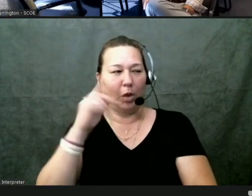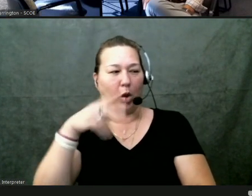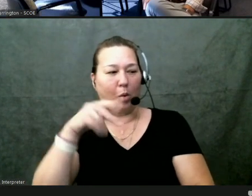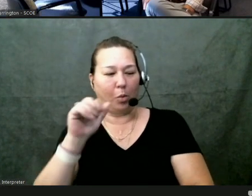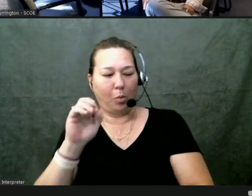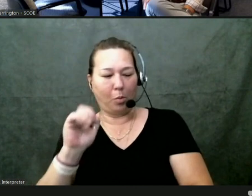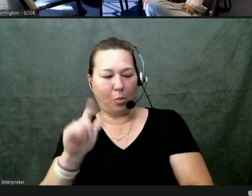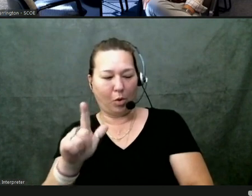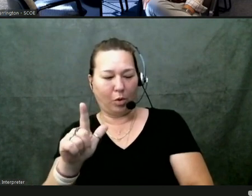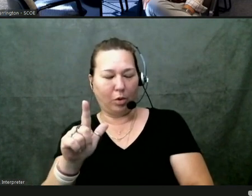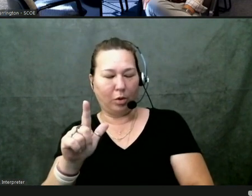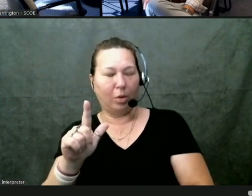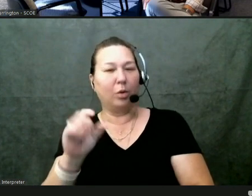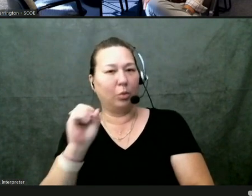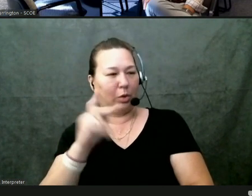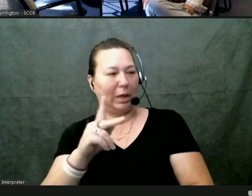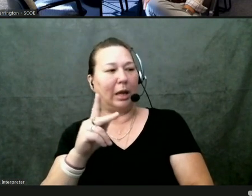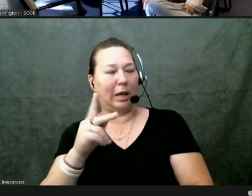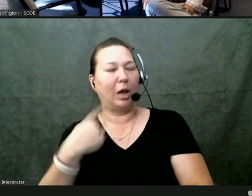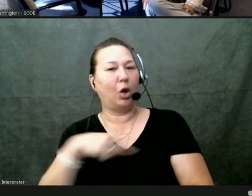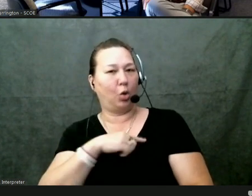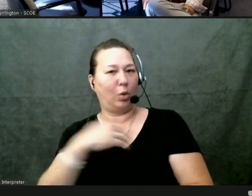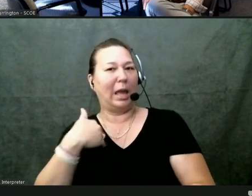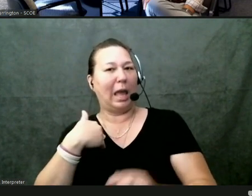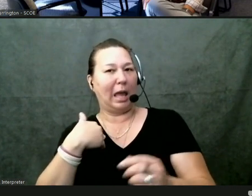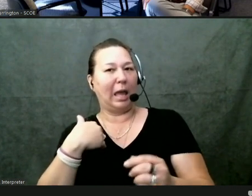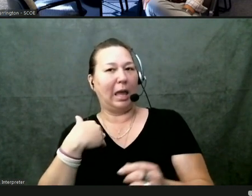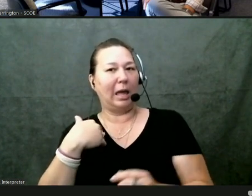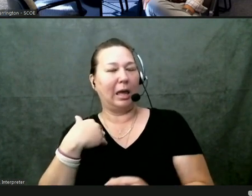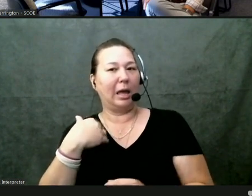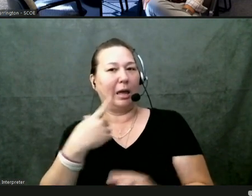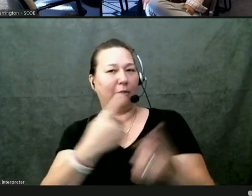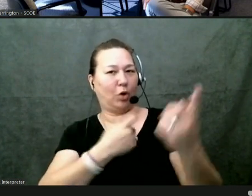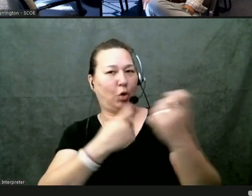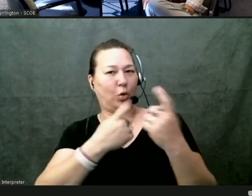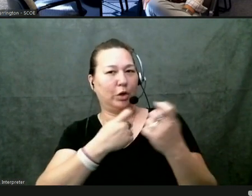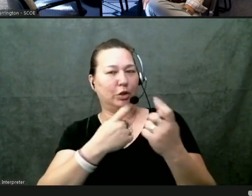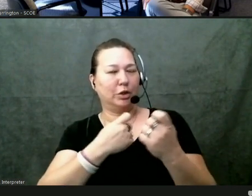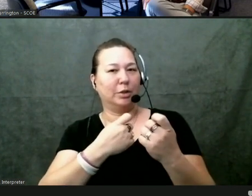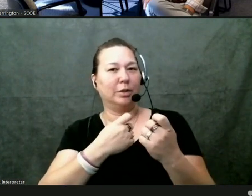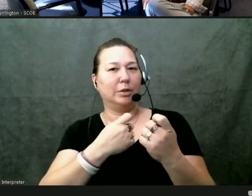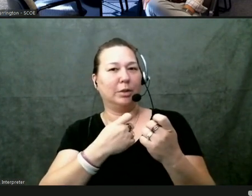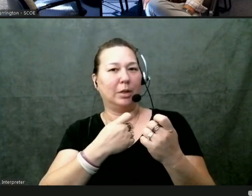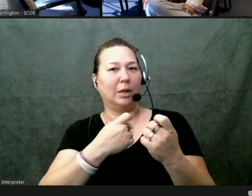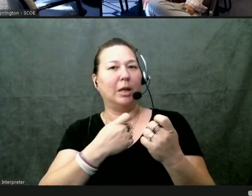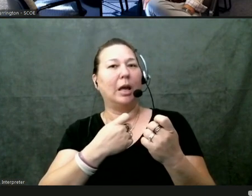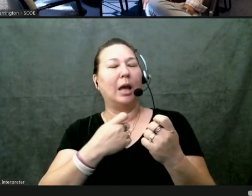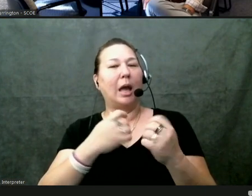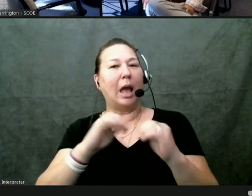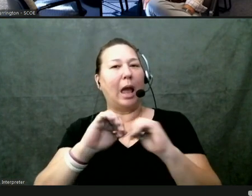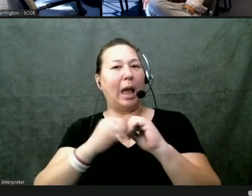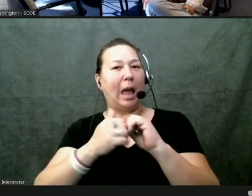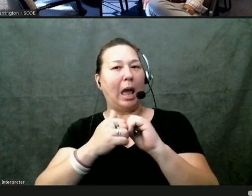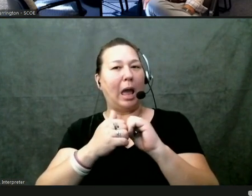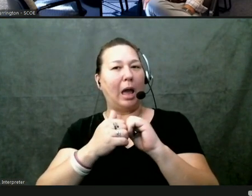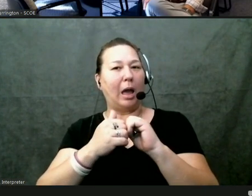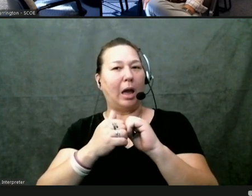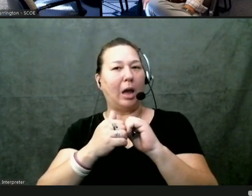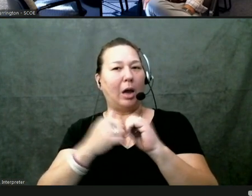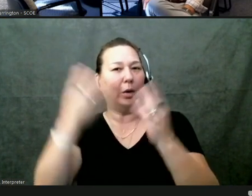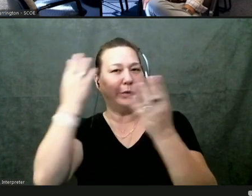We have some questions also just about the politicization of this issue,